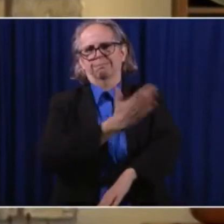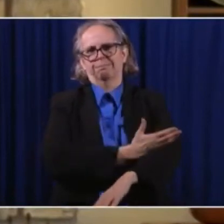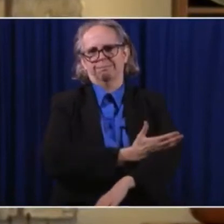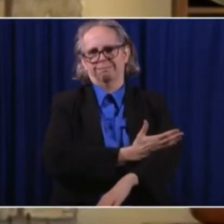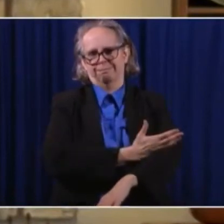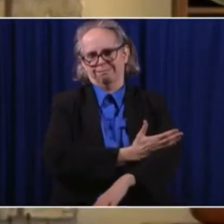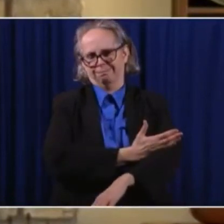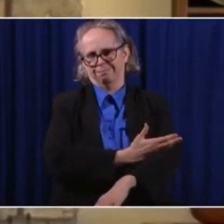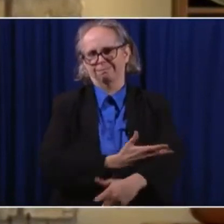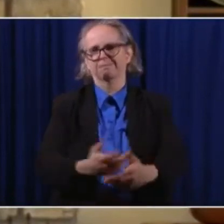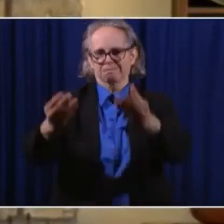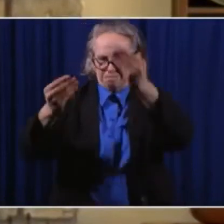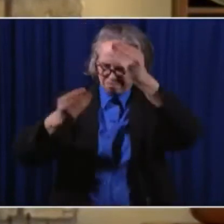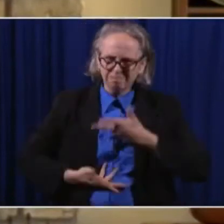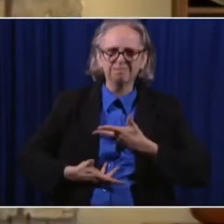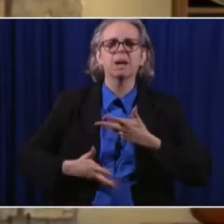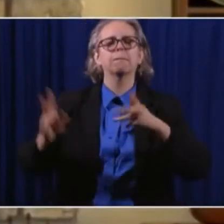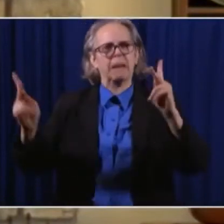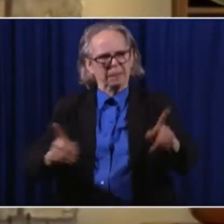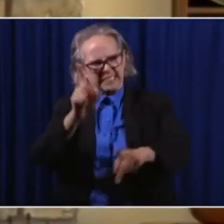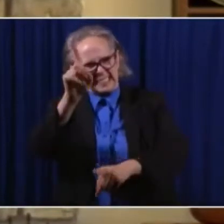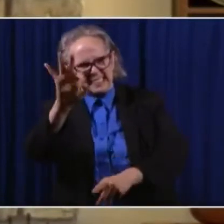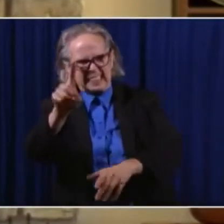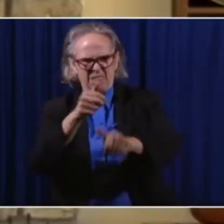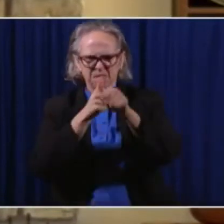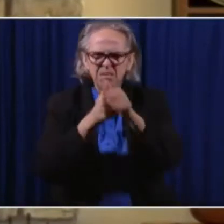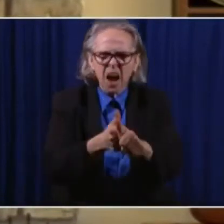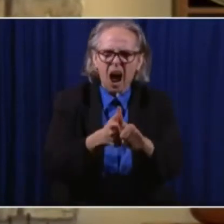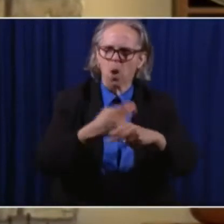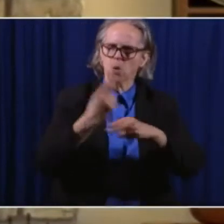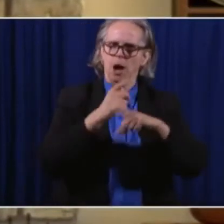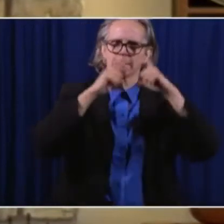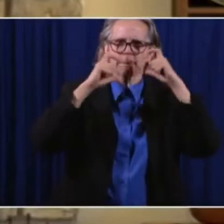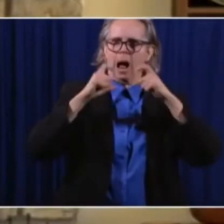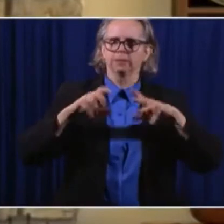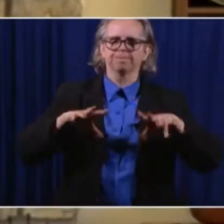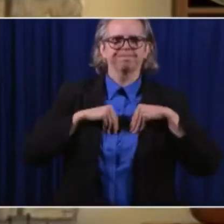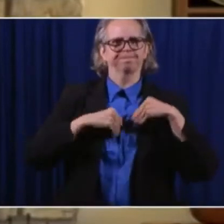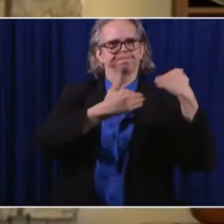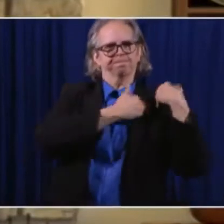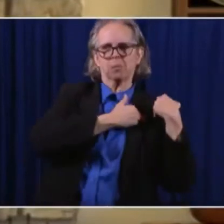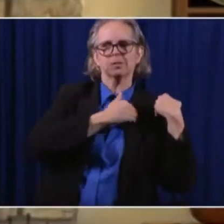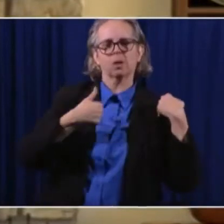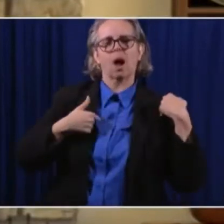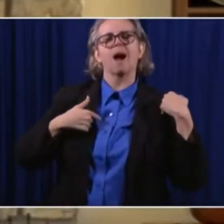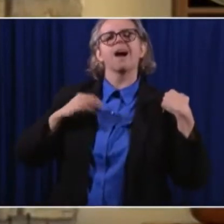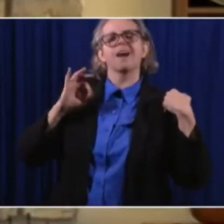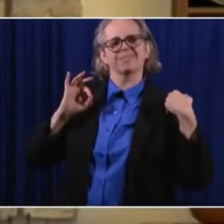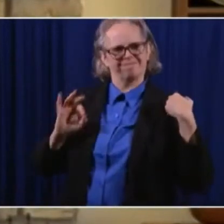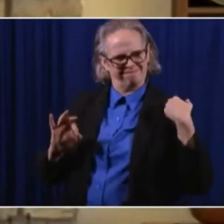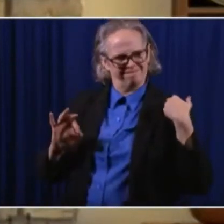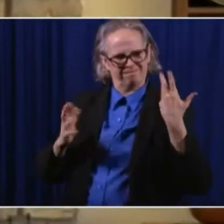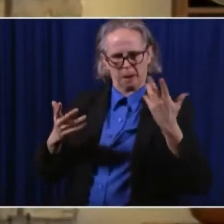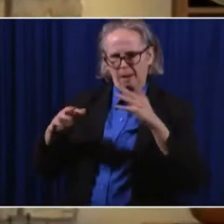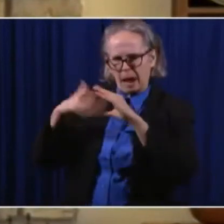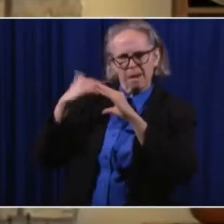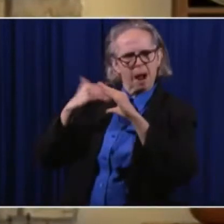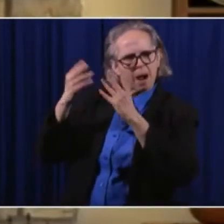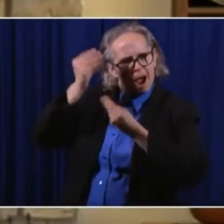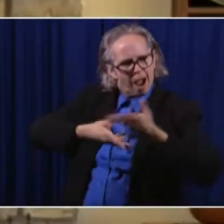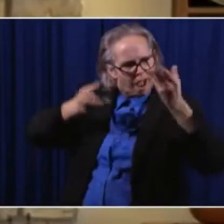who are wearing masks in retail establishments go up. And I got some emails from some folks who have been in these different